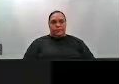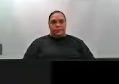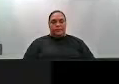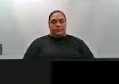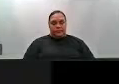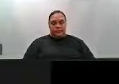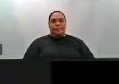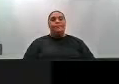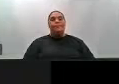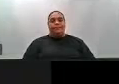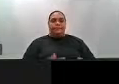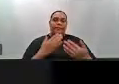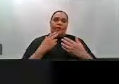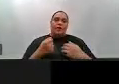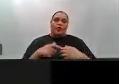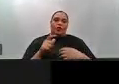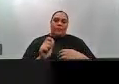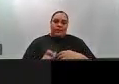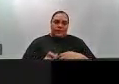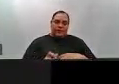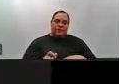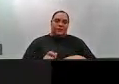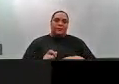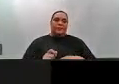Thank you, Chairperson.